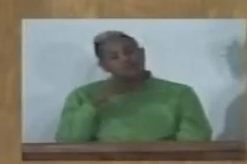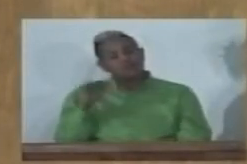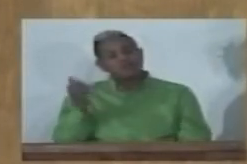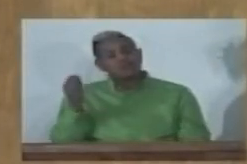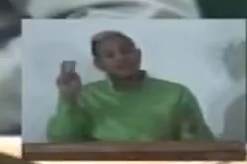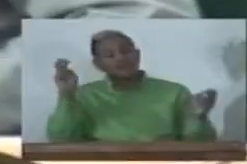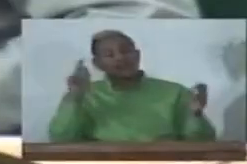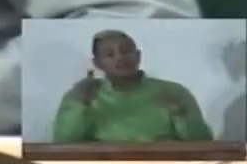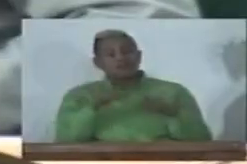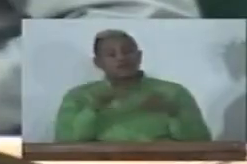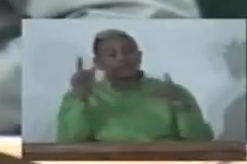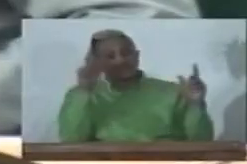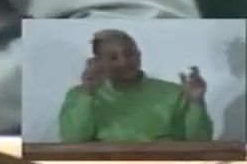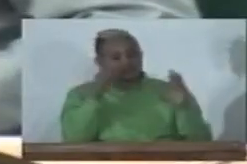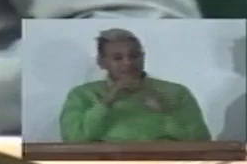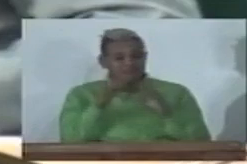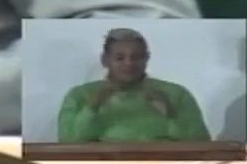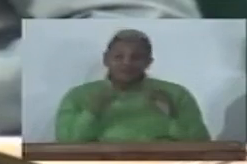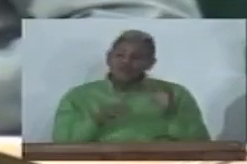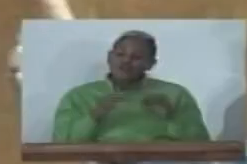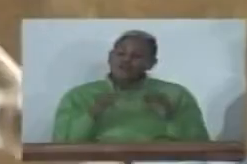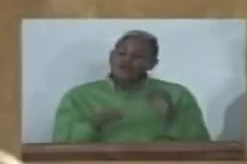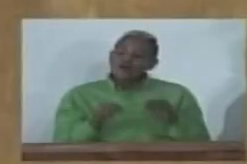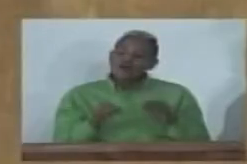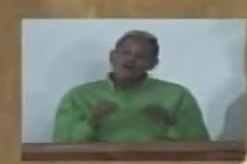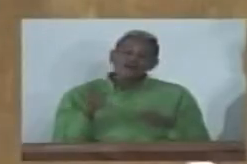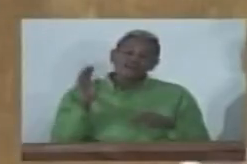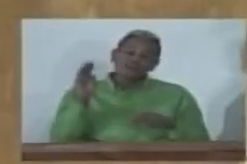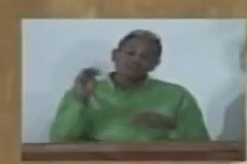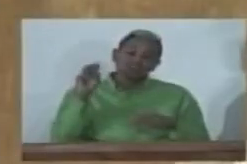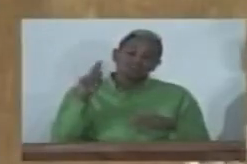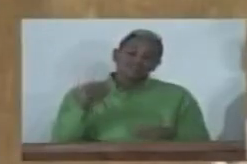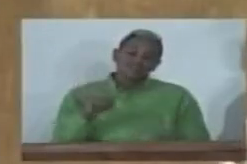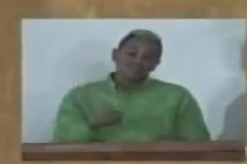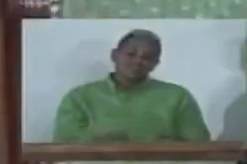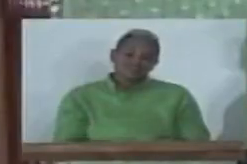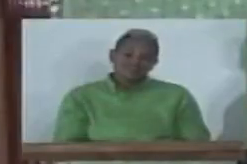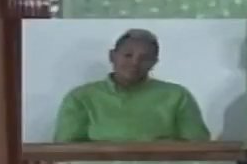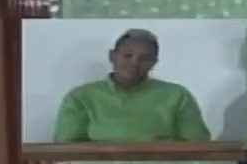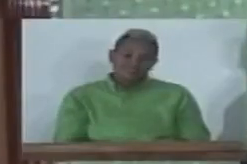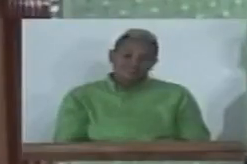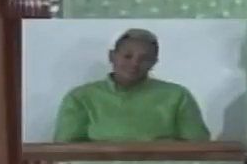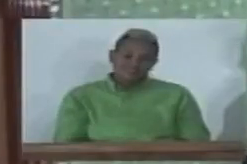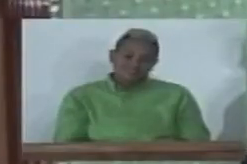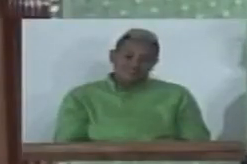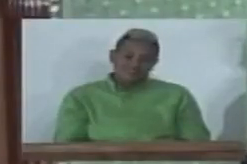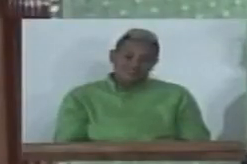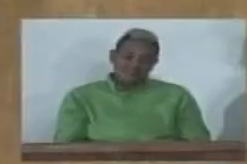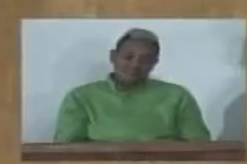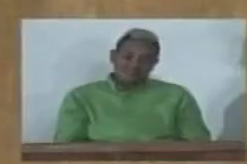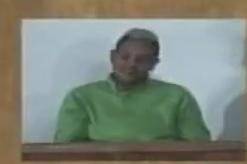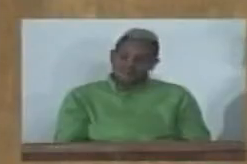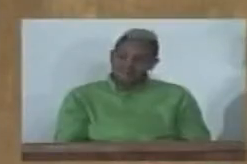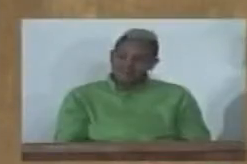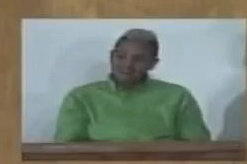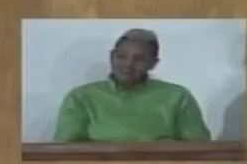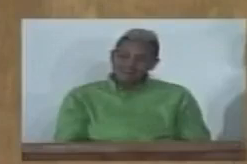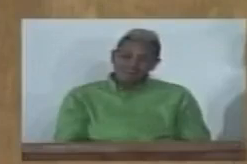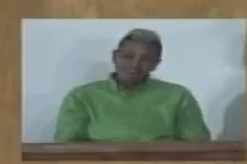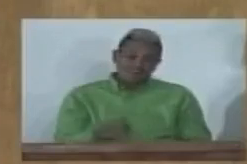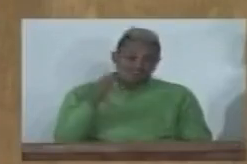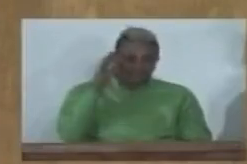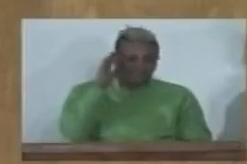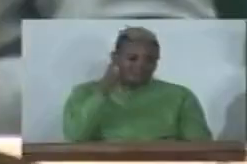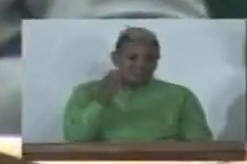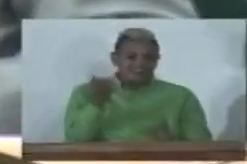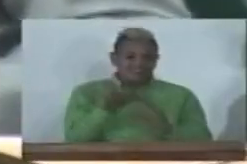court. I don't need no headline. The media's taking. Mr. President, stay out of the frame, please. Please. You interfere in